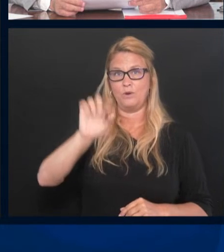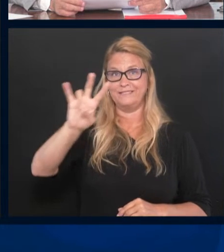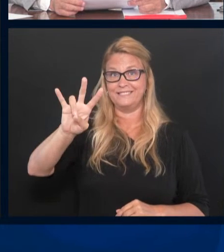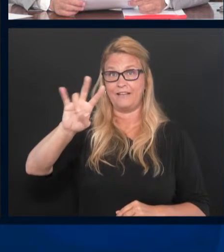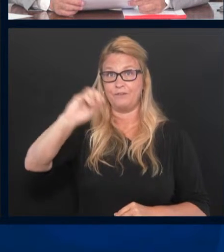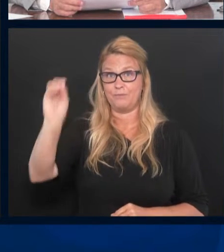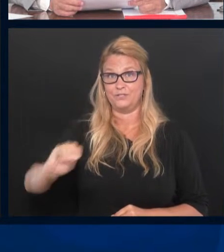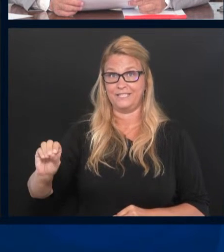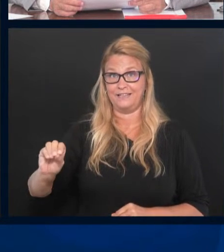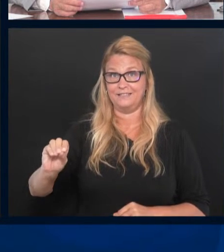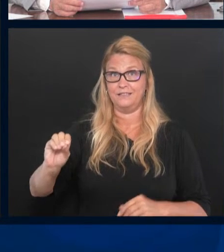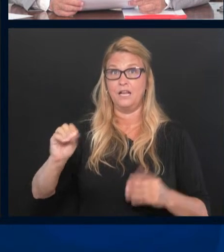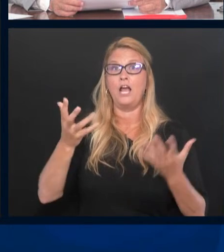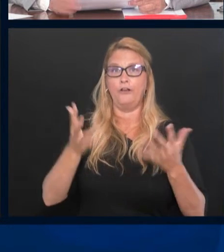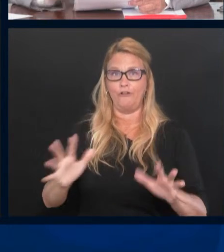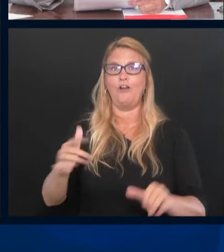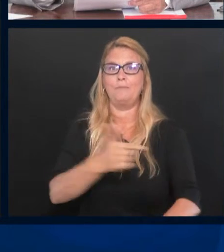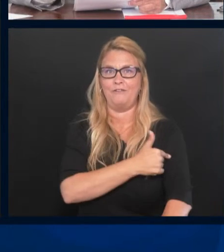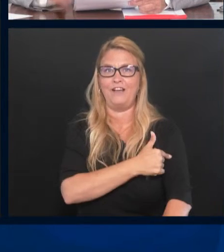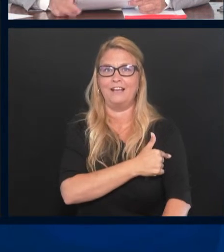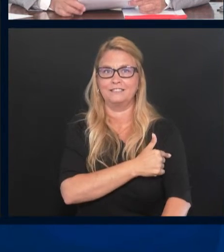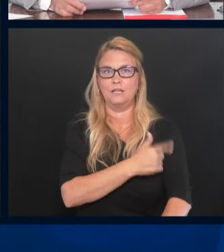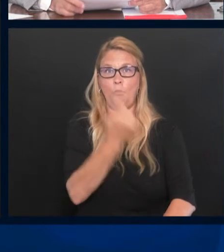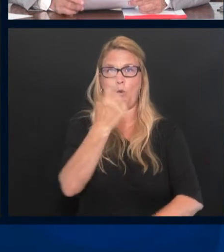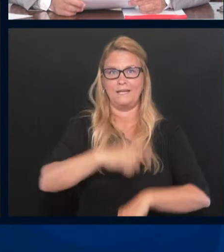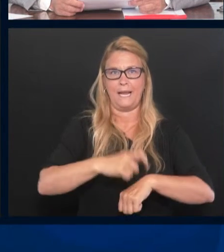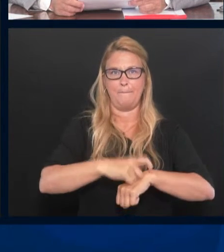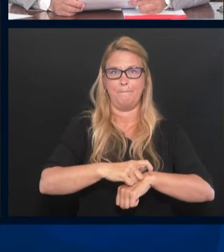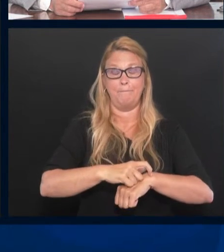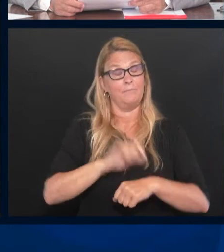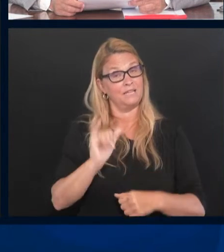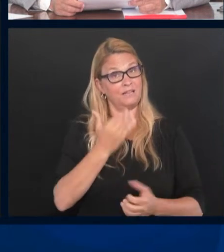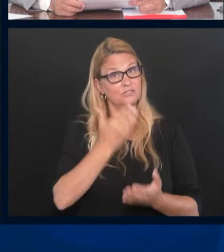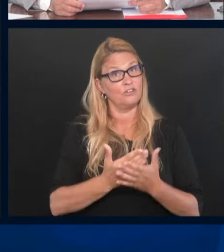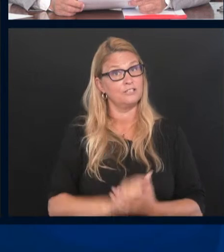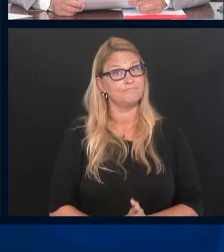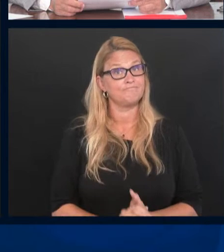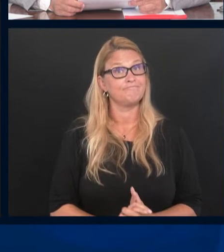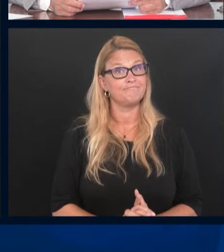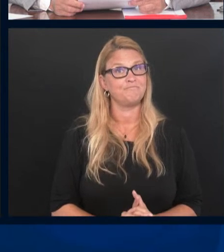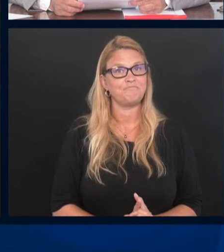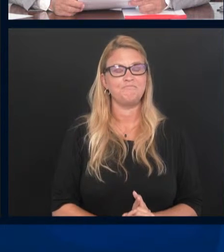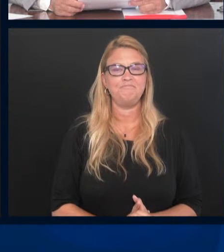77.7% of them have been vaccinated one time. That's really good.